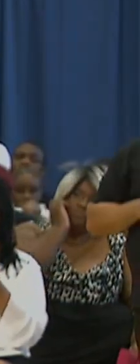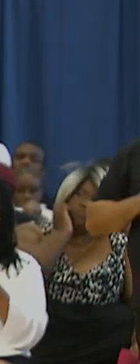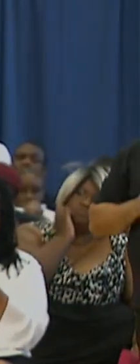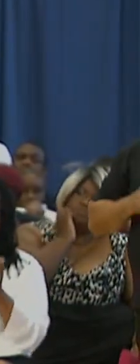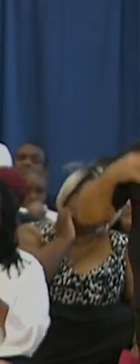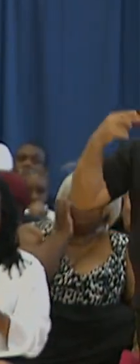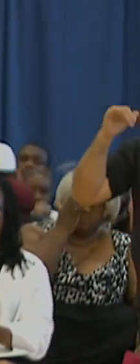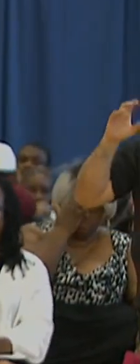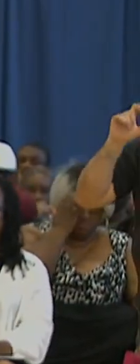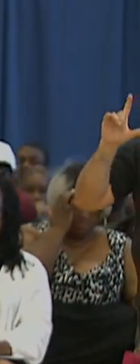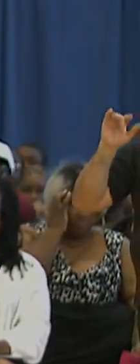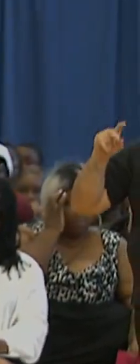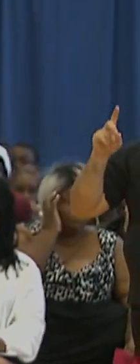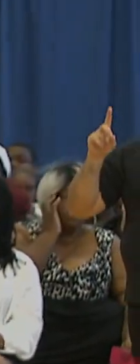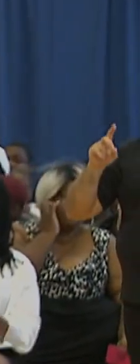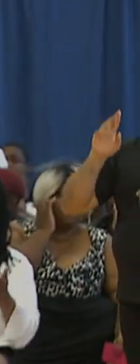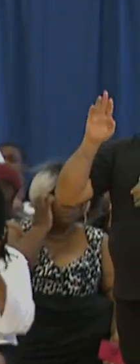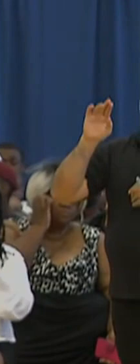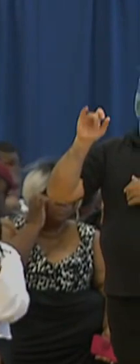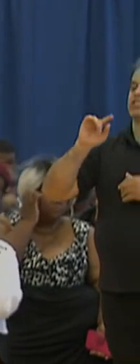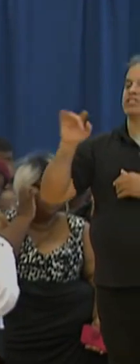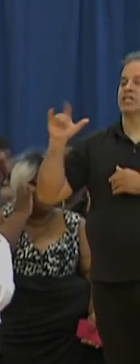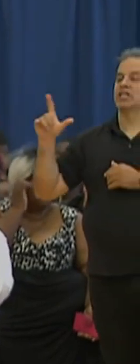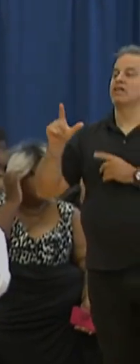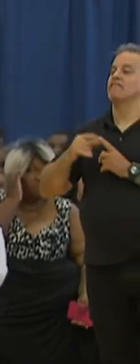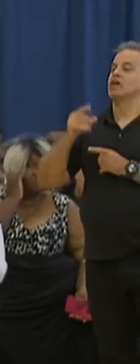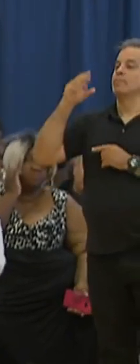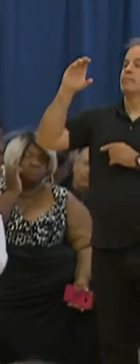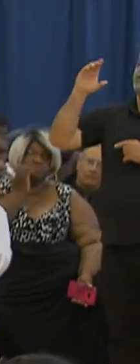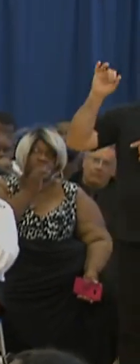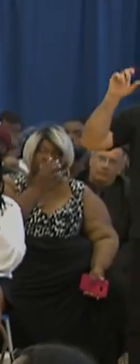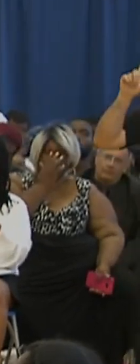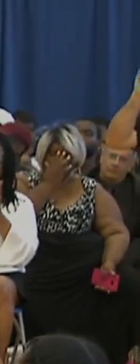Caitlin Brazil from CAMBA.